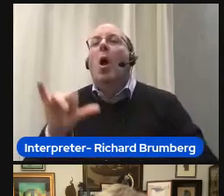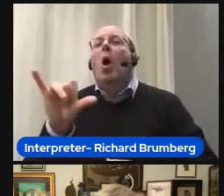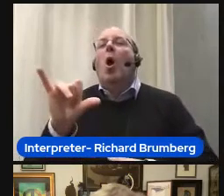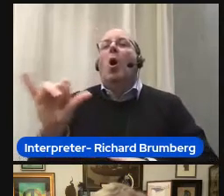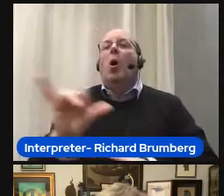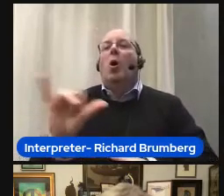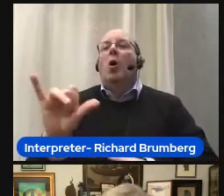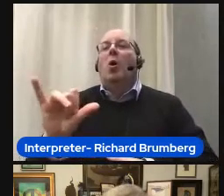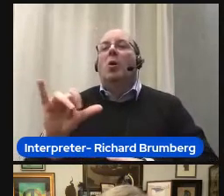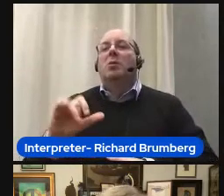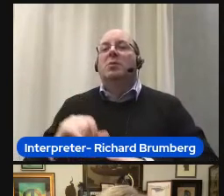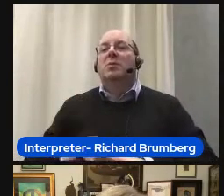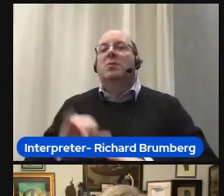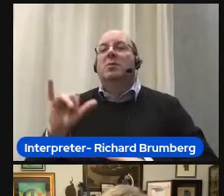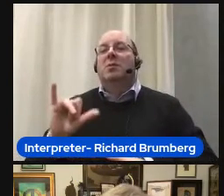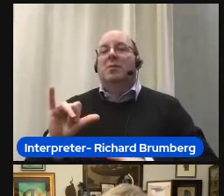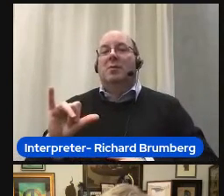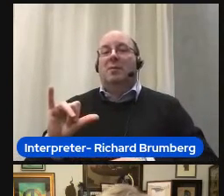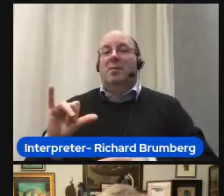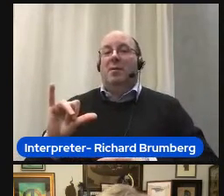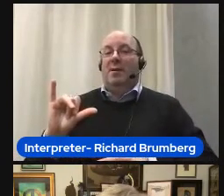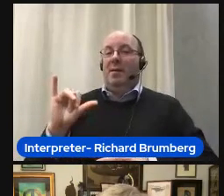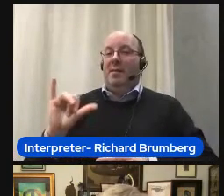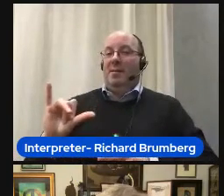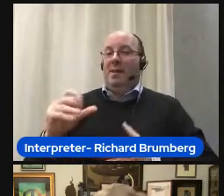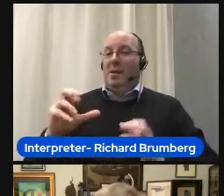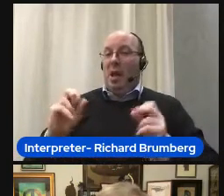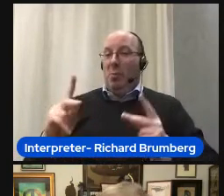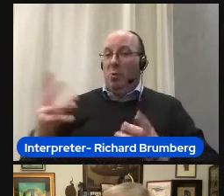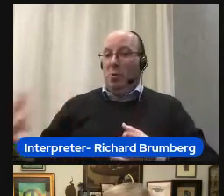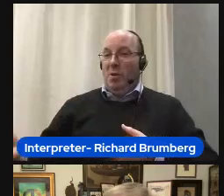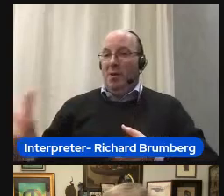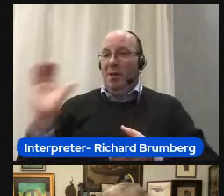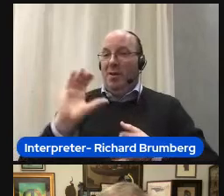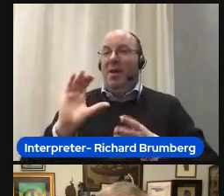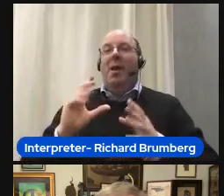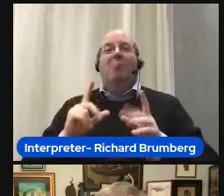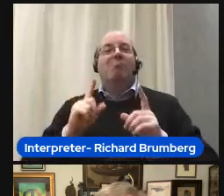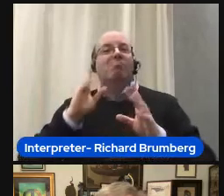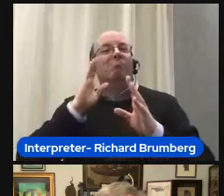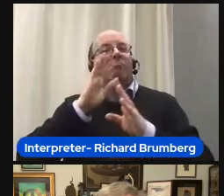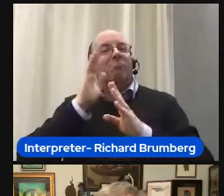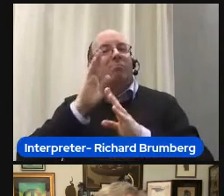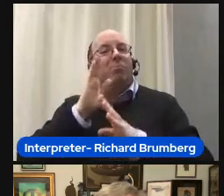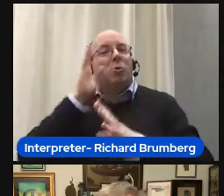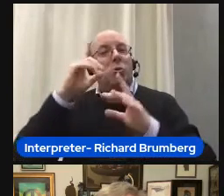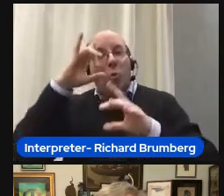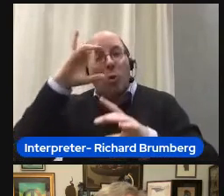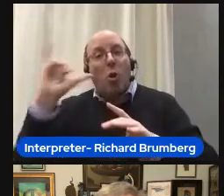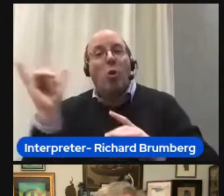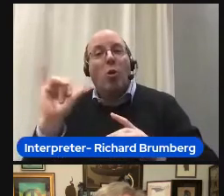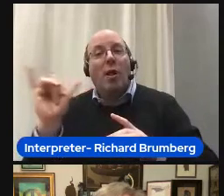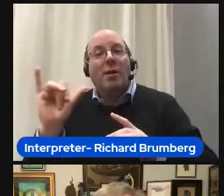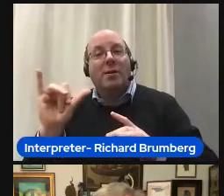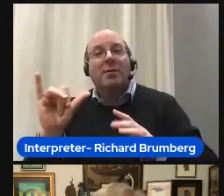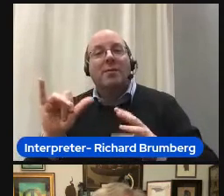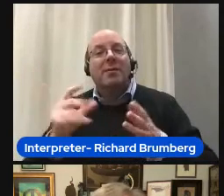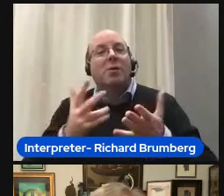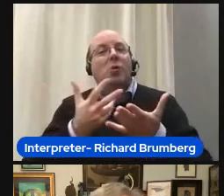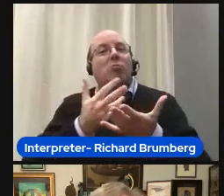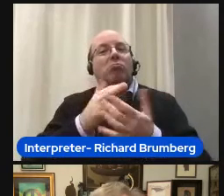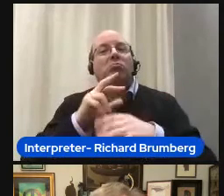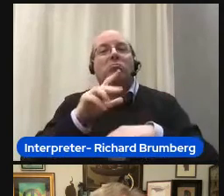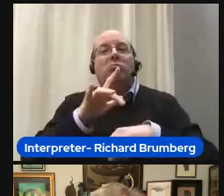legacy through this particular opportunity it's really continuing the work of spreading